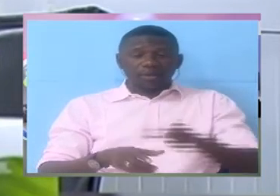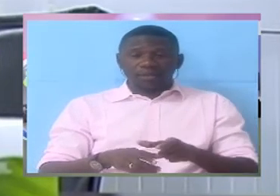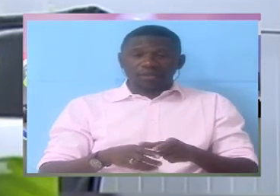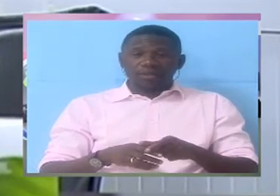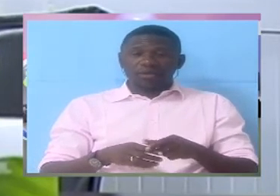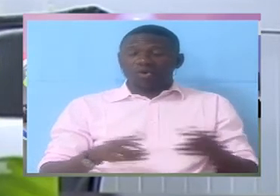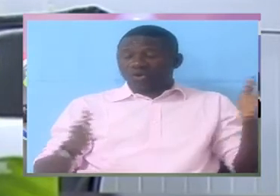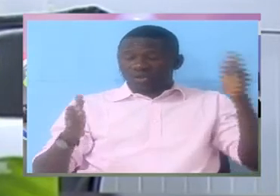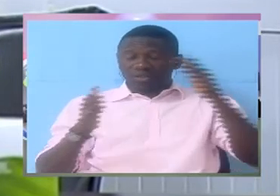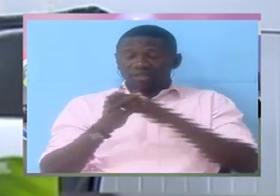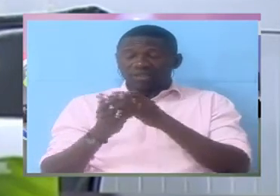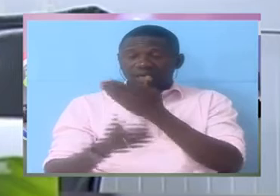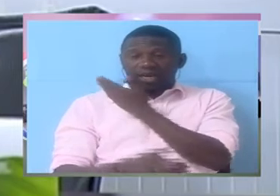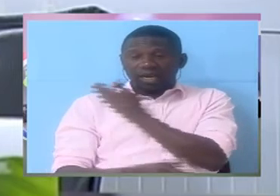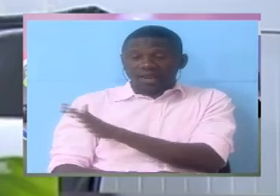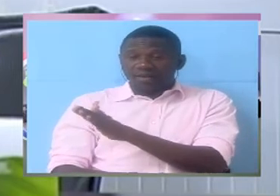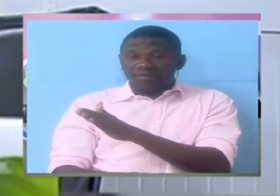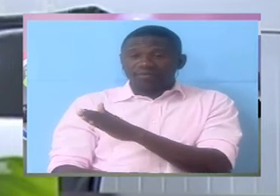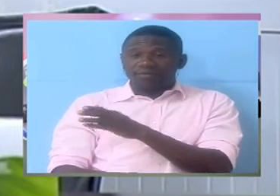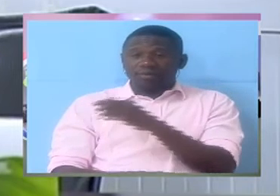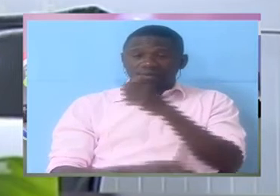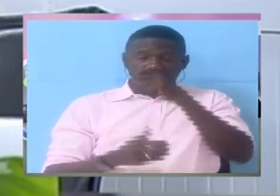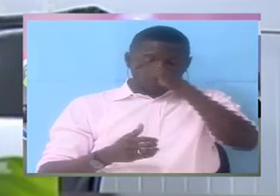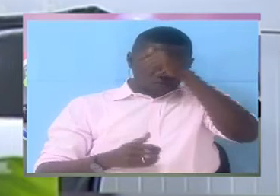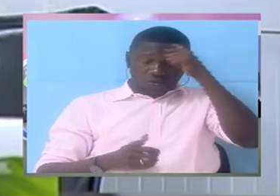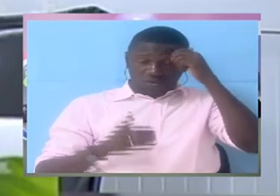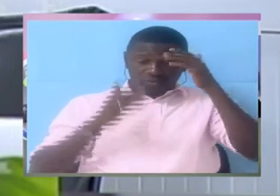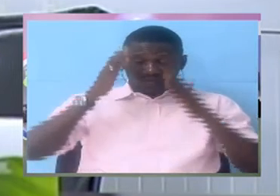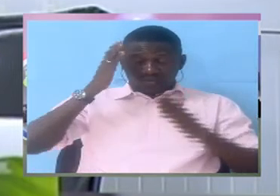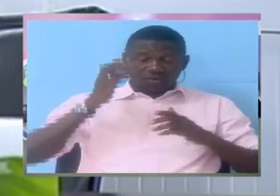left service. No security officer will tell you that.